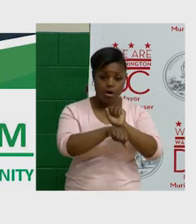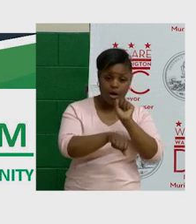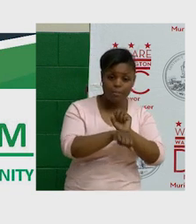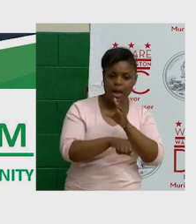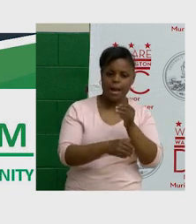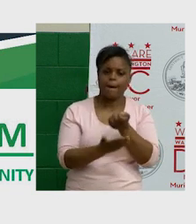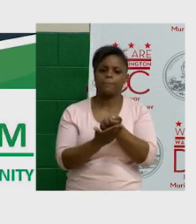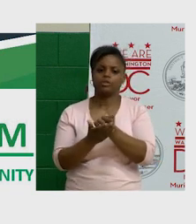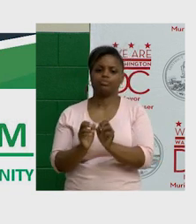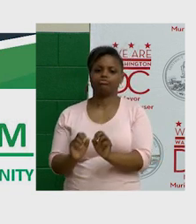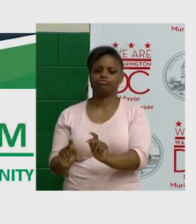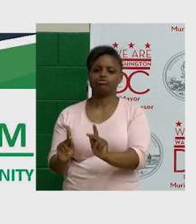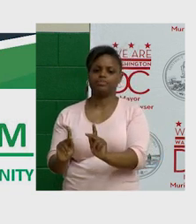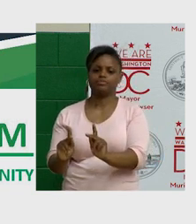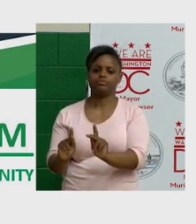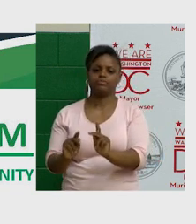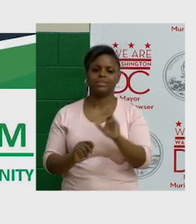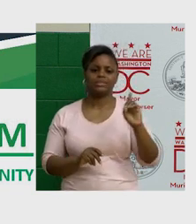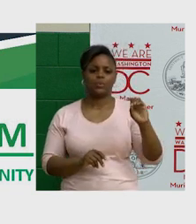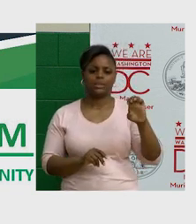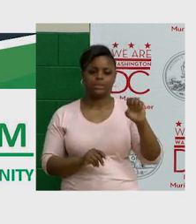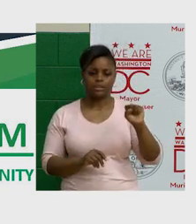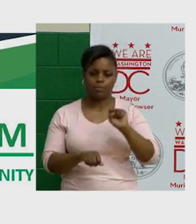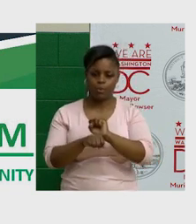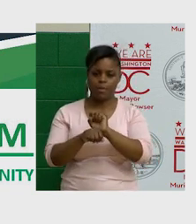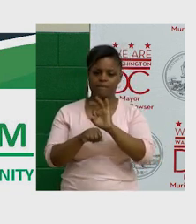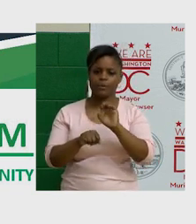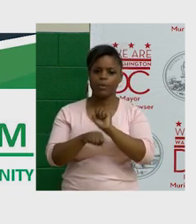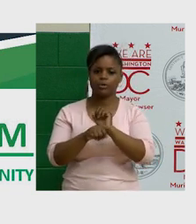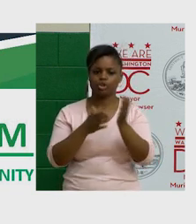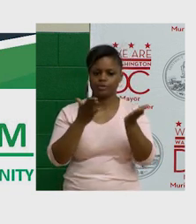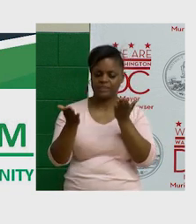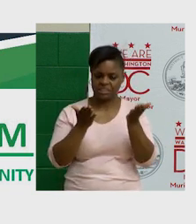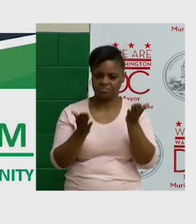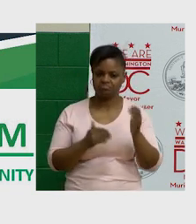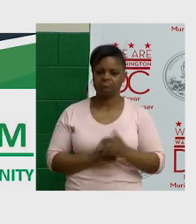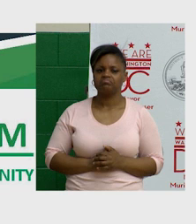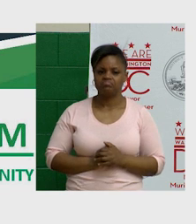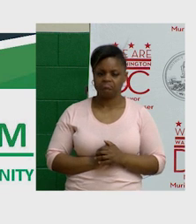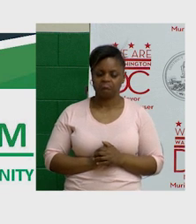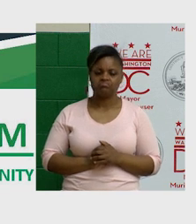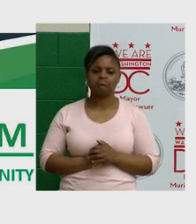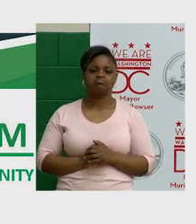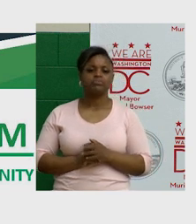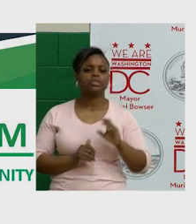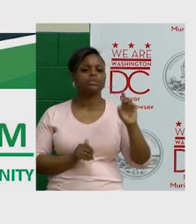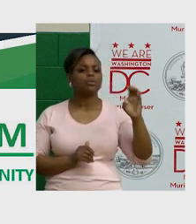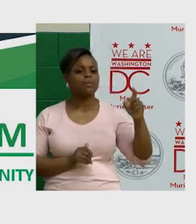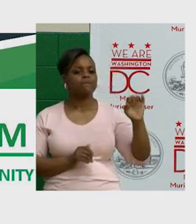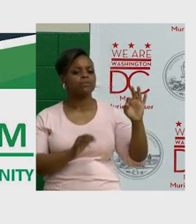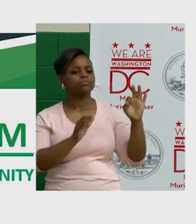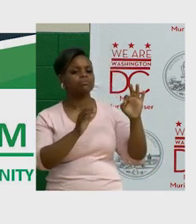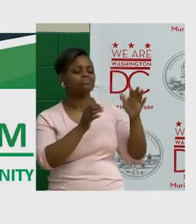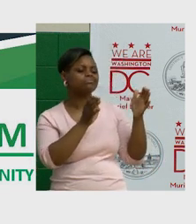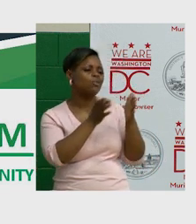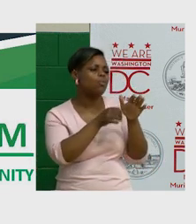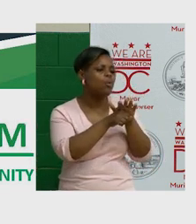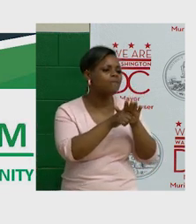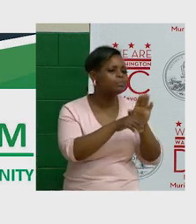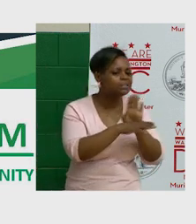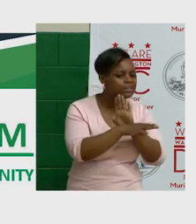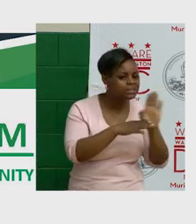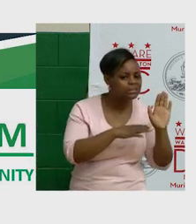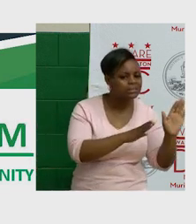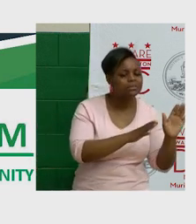our Department of Employment Services, our Deputy Mayor for Planning and Economic Development, our Department of Small and Local Business. And then we have